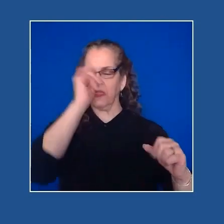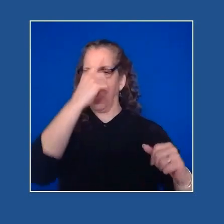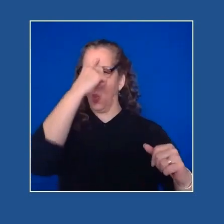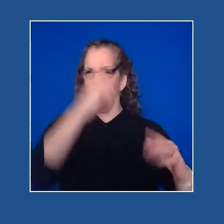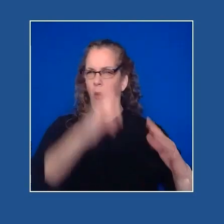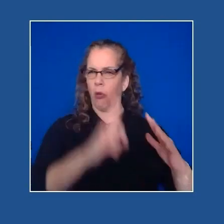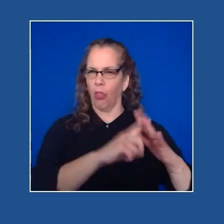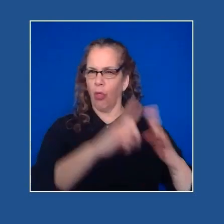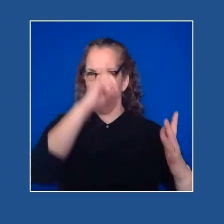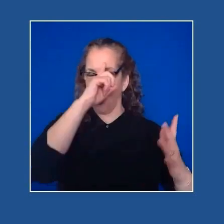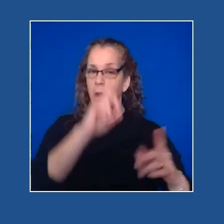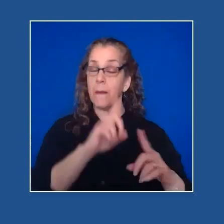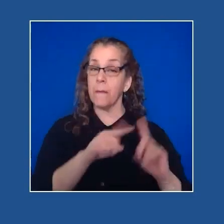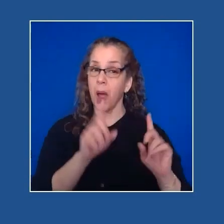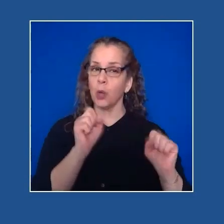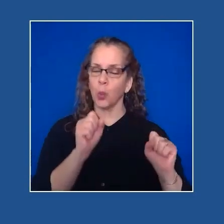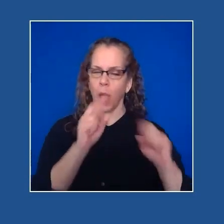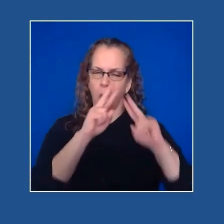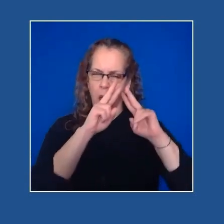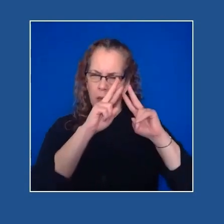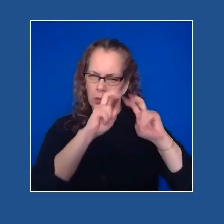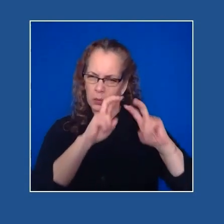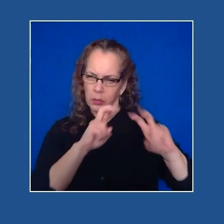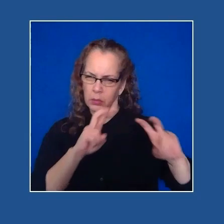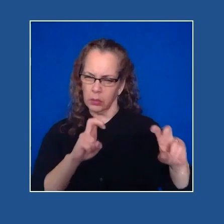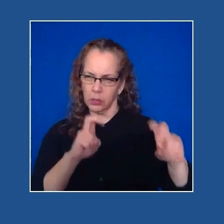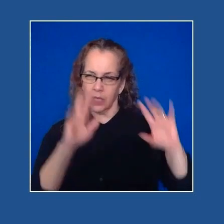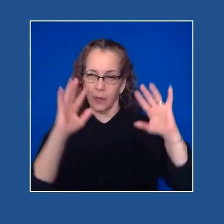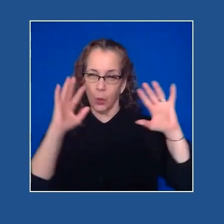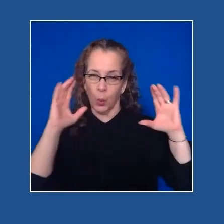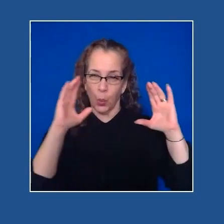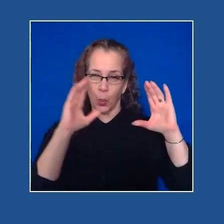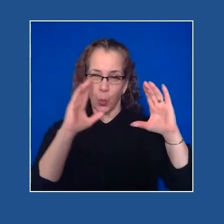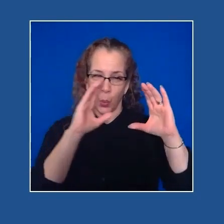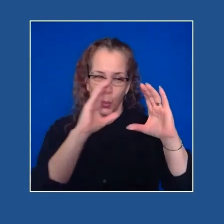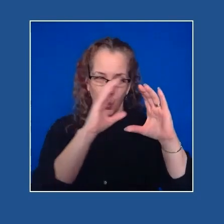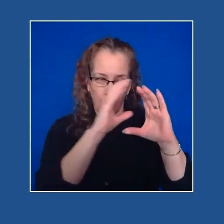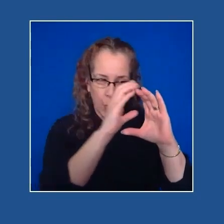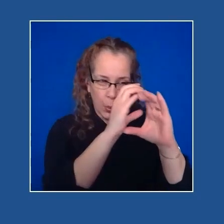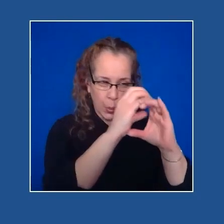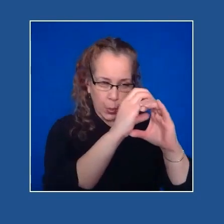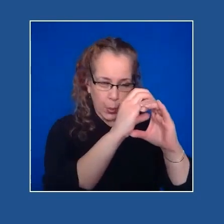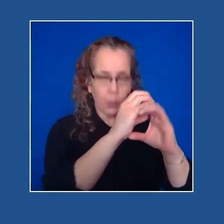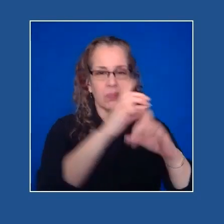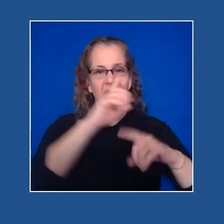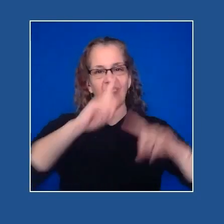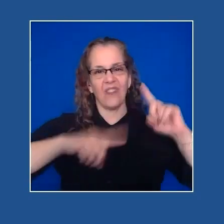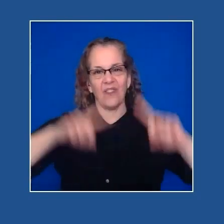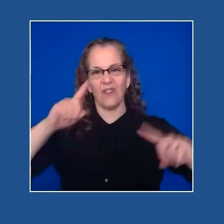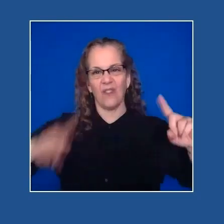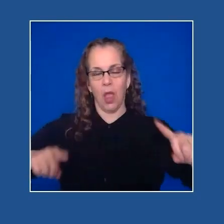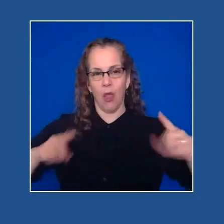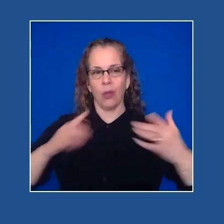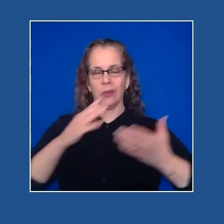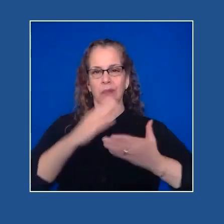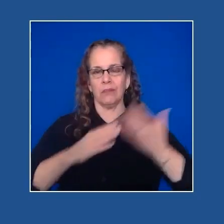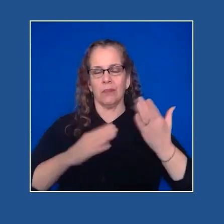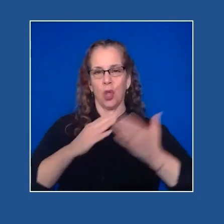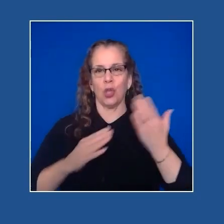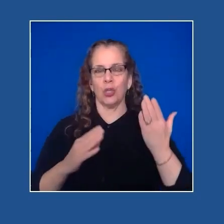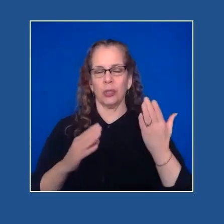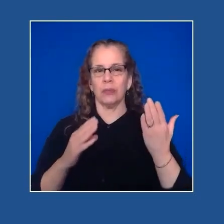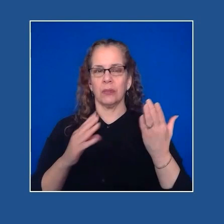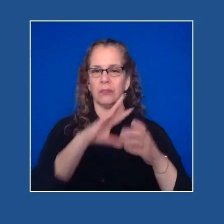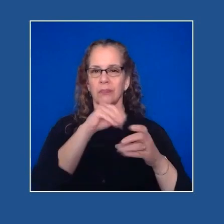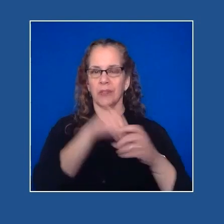more granular view because if you zoom in, there are various aspects of suicidal thinking. And not